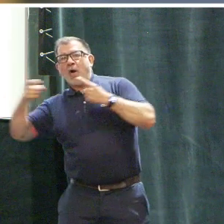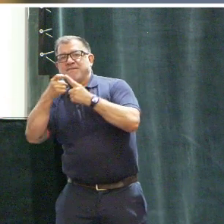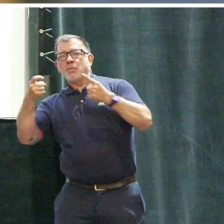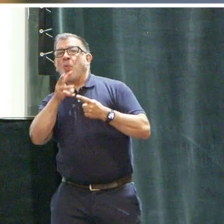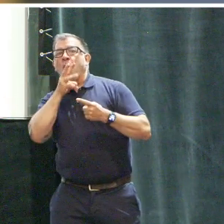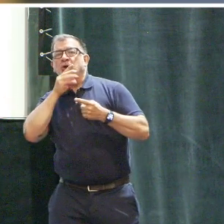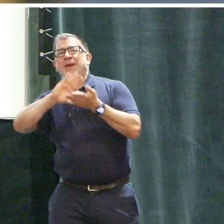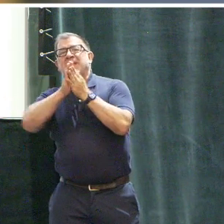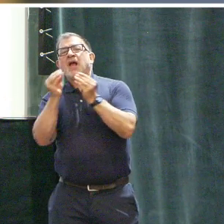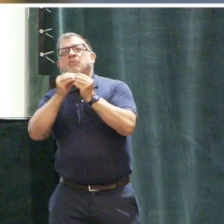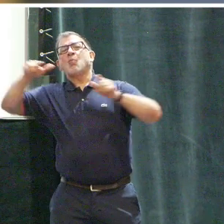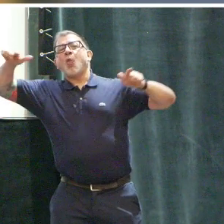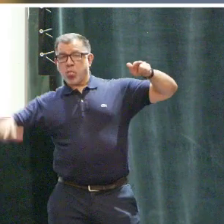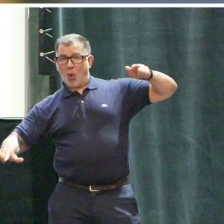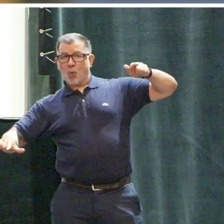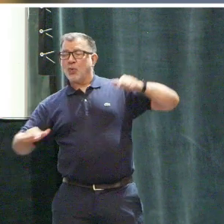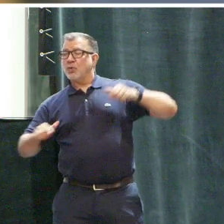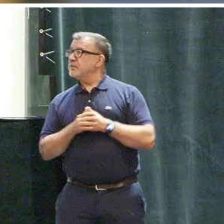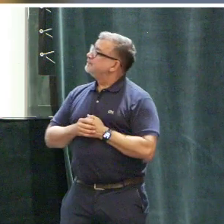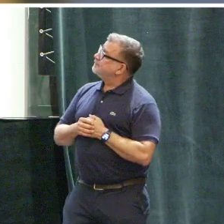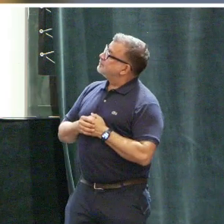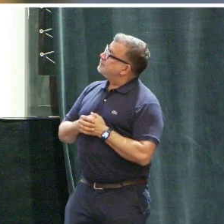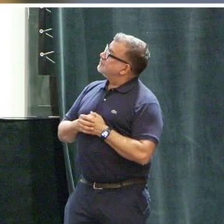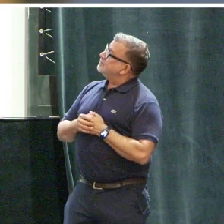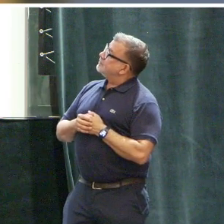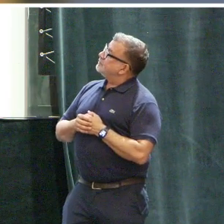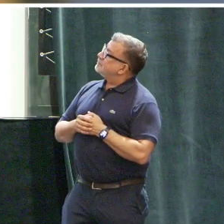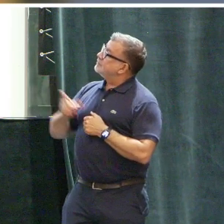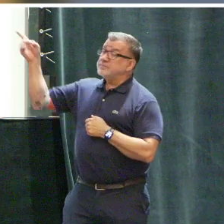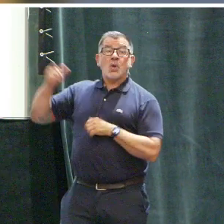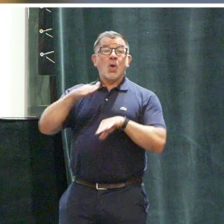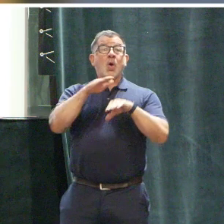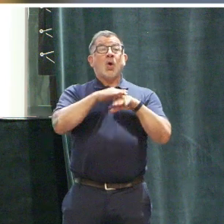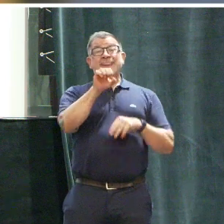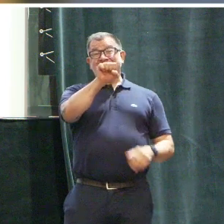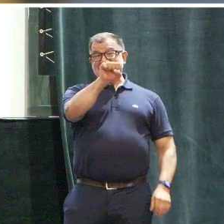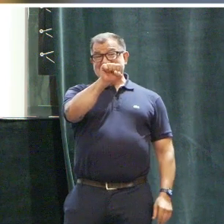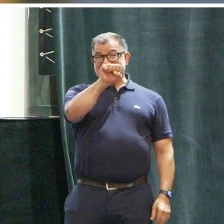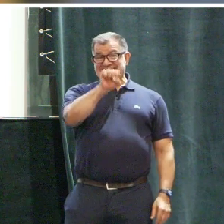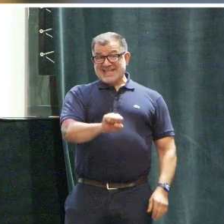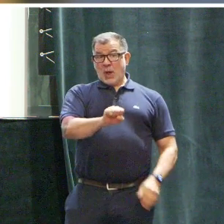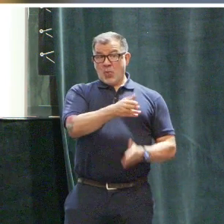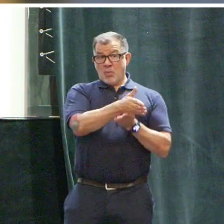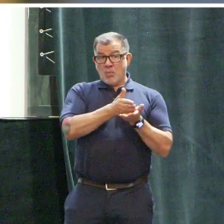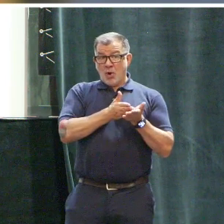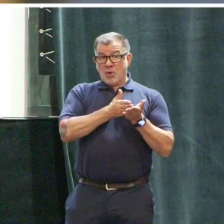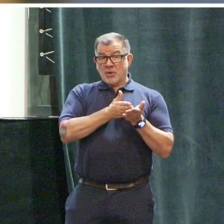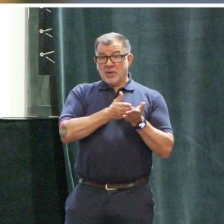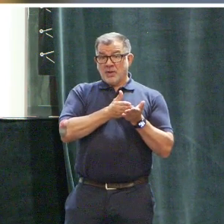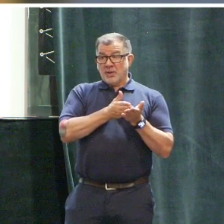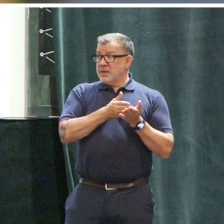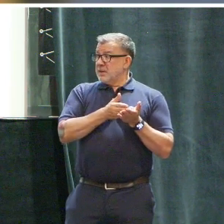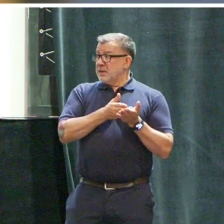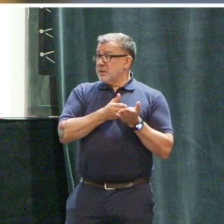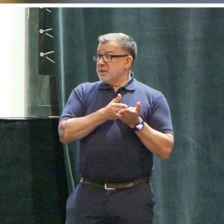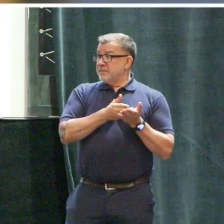wave impact. And then finally on the south portion, just immediately south of the South